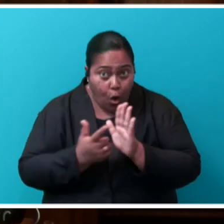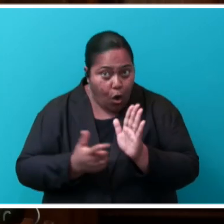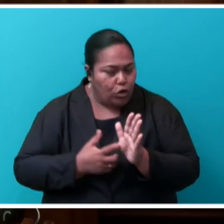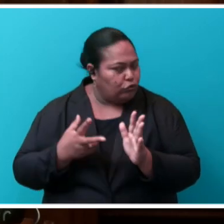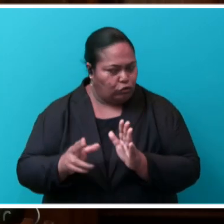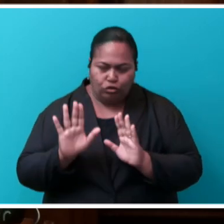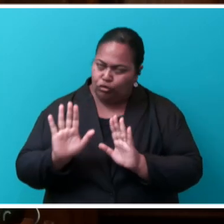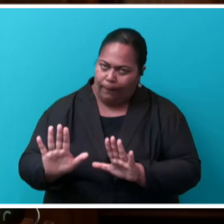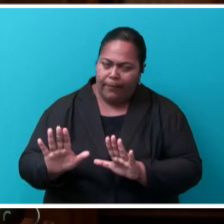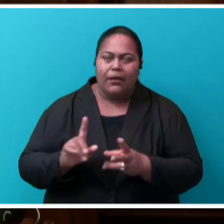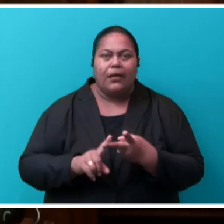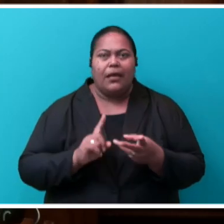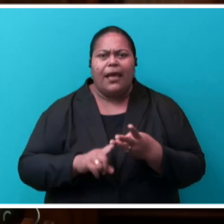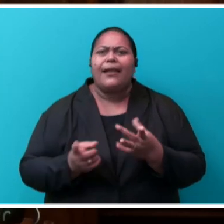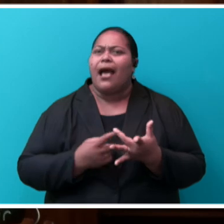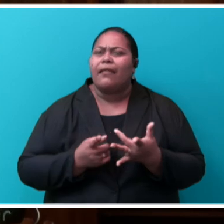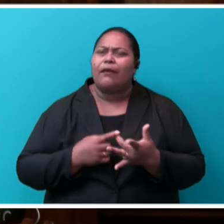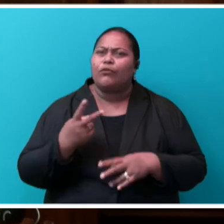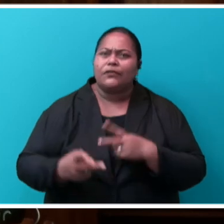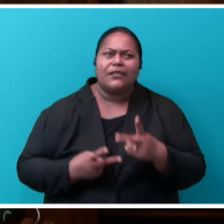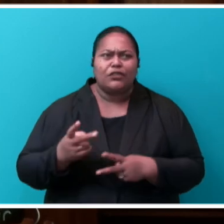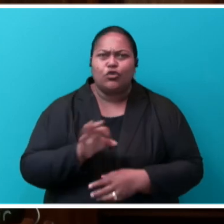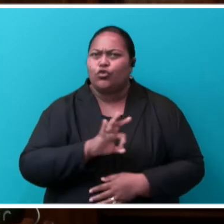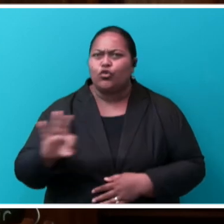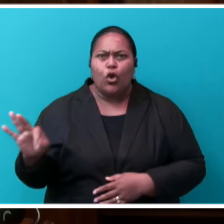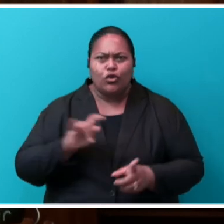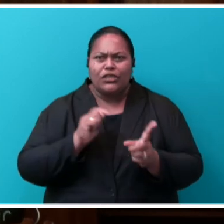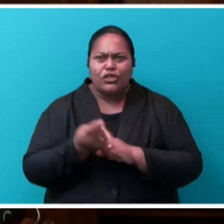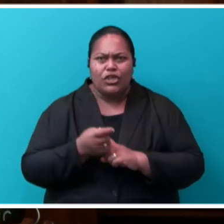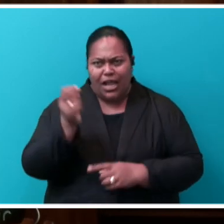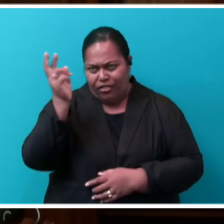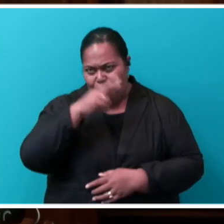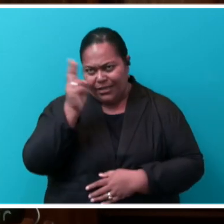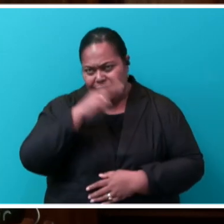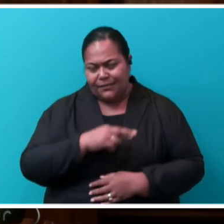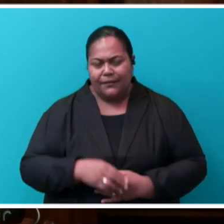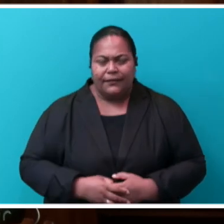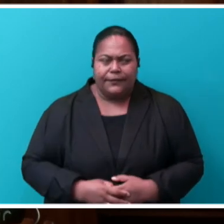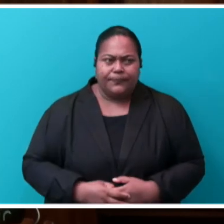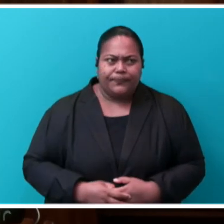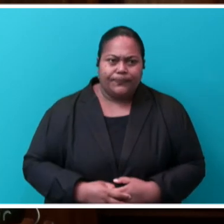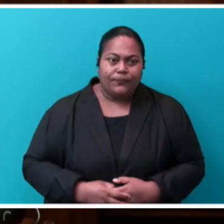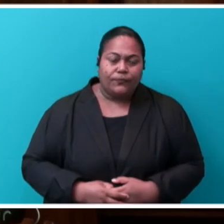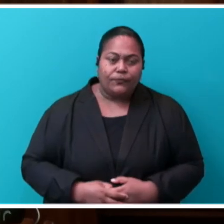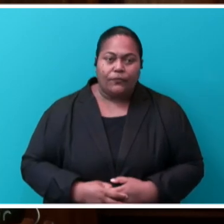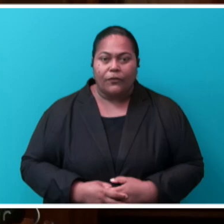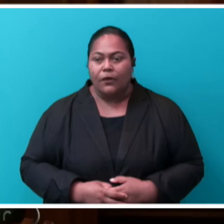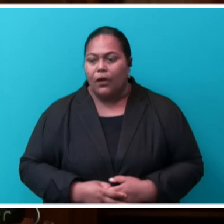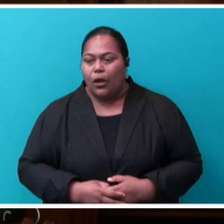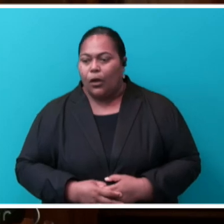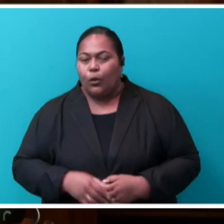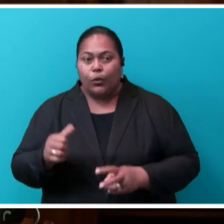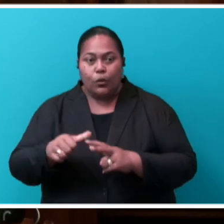processes, and responses to non-traditional threats. We have to also have a